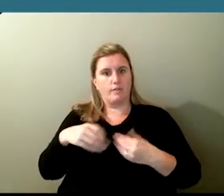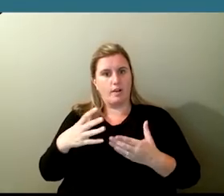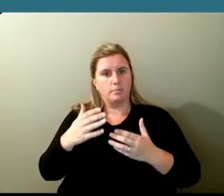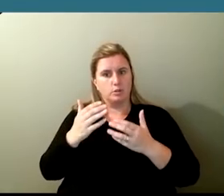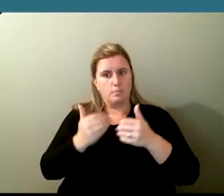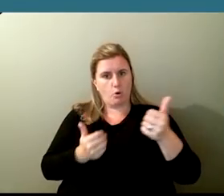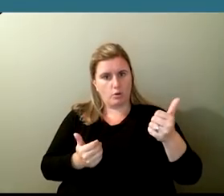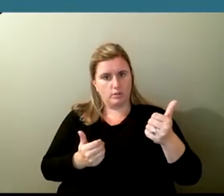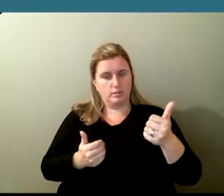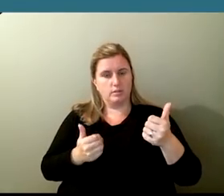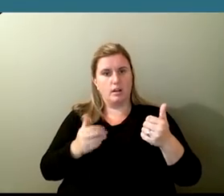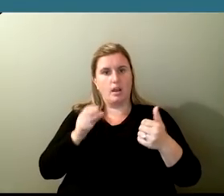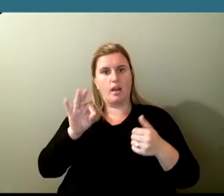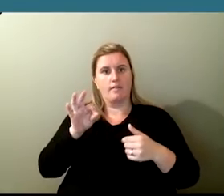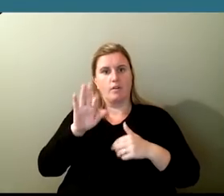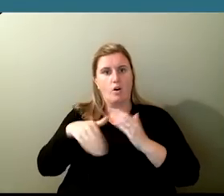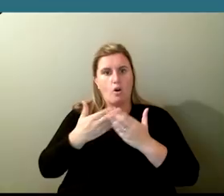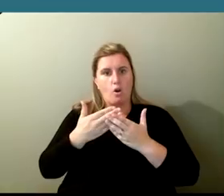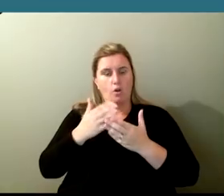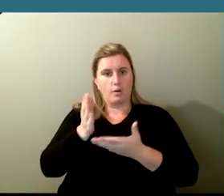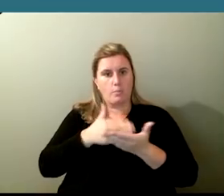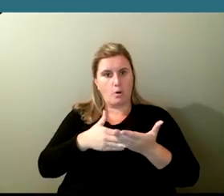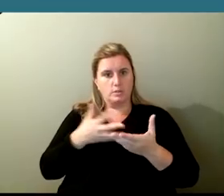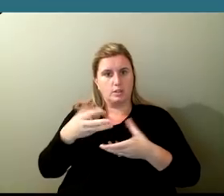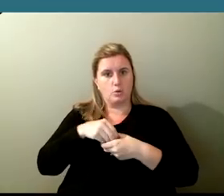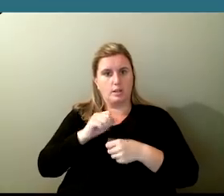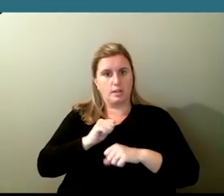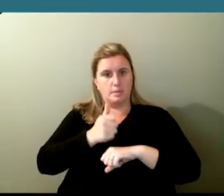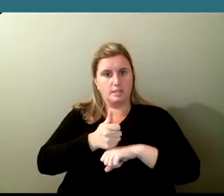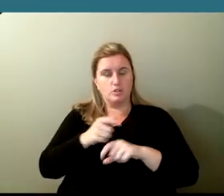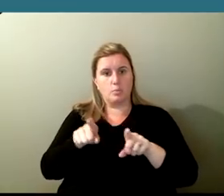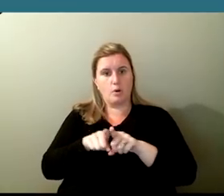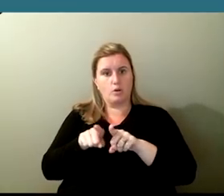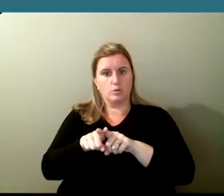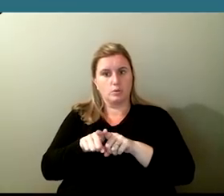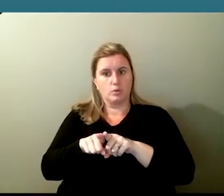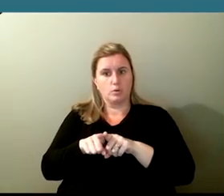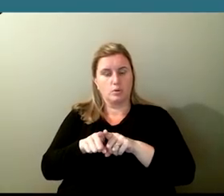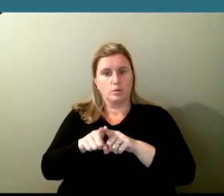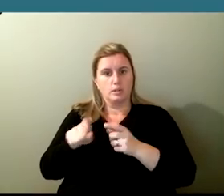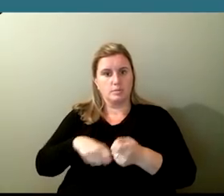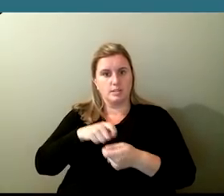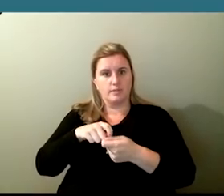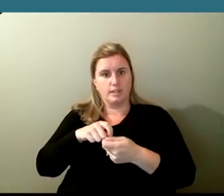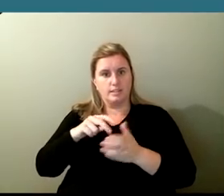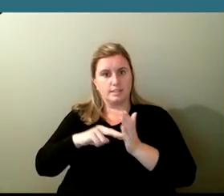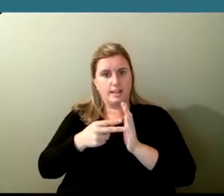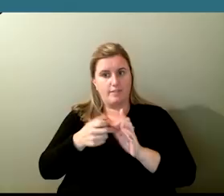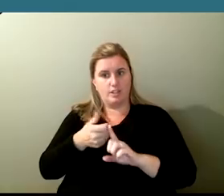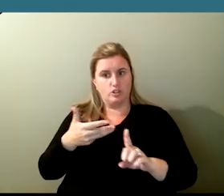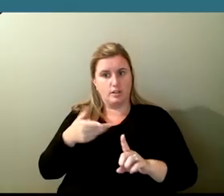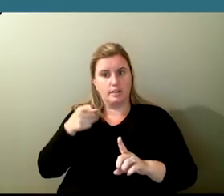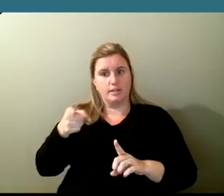down a view of all the components included in implementation, but also specific definitions. So for instance, this